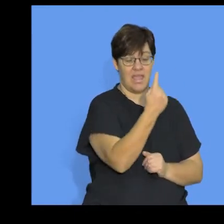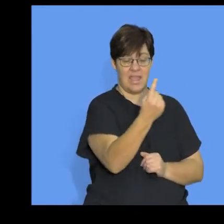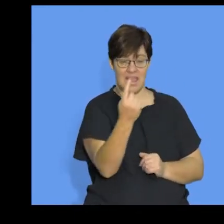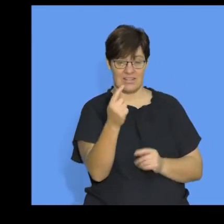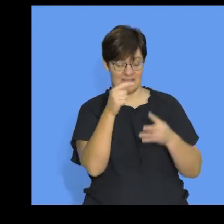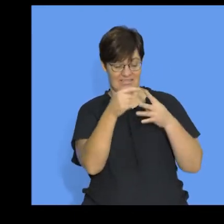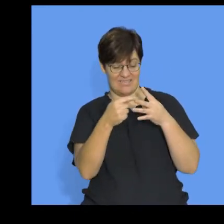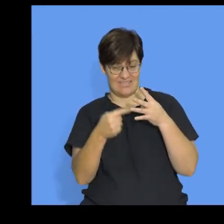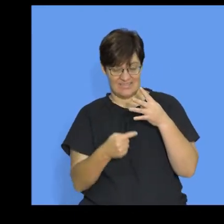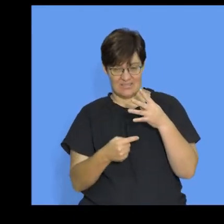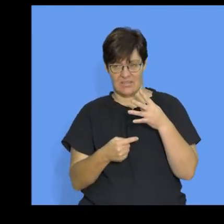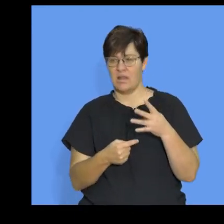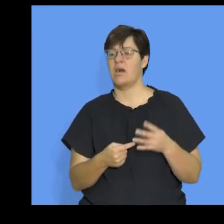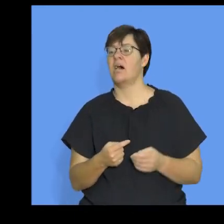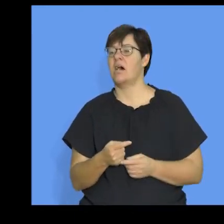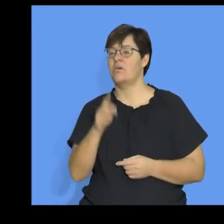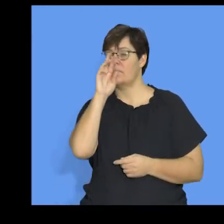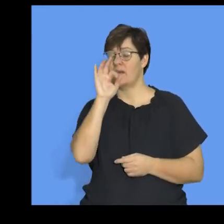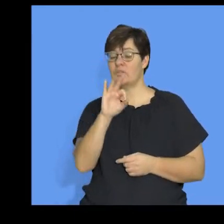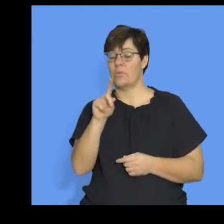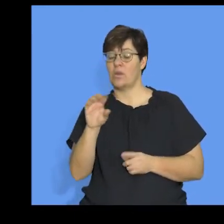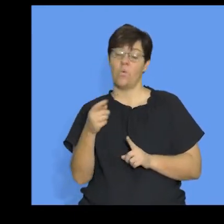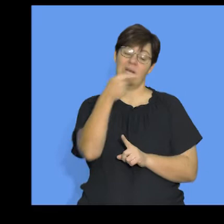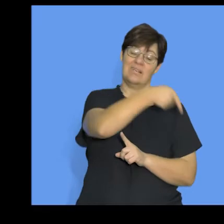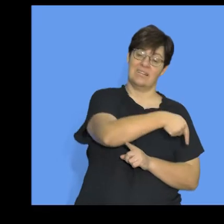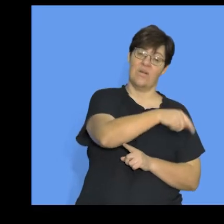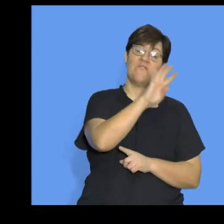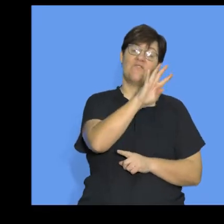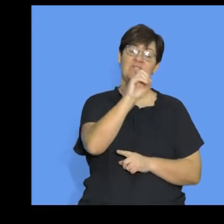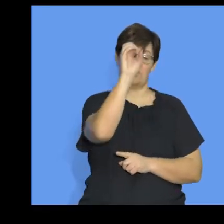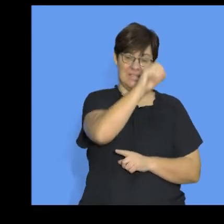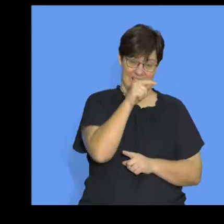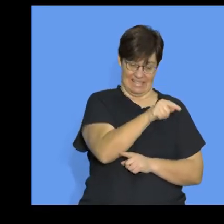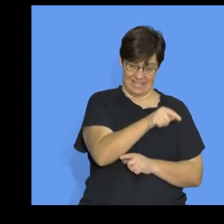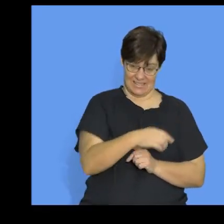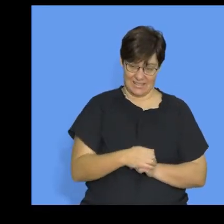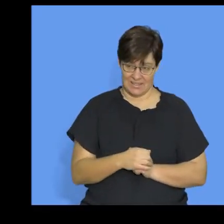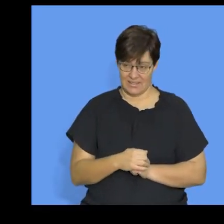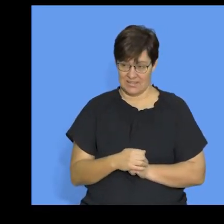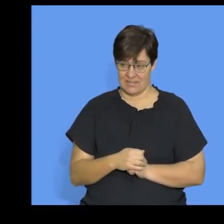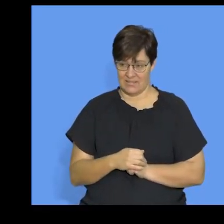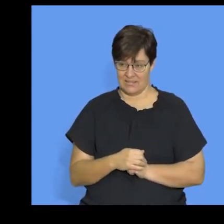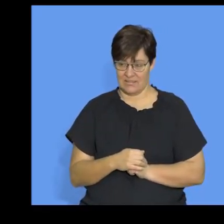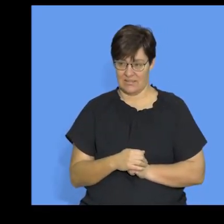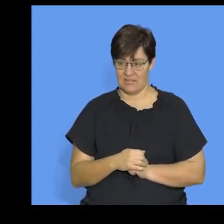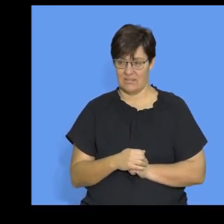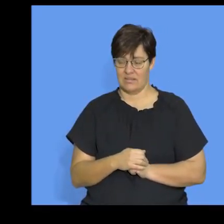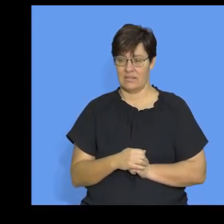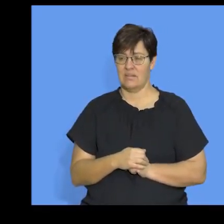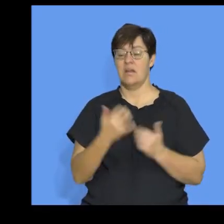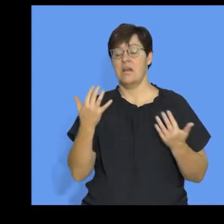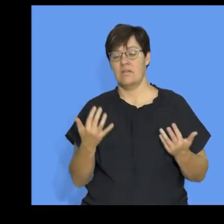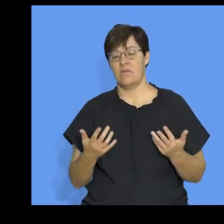components would be, remember this 310 is obviously the calculation of that bracket. So if you